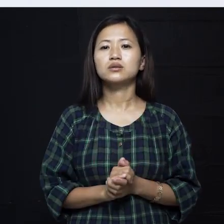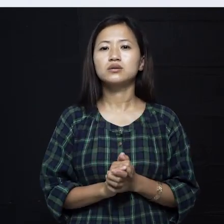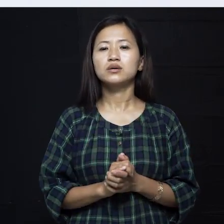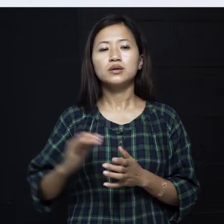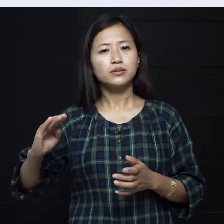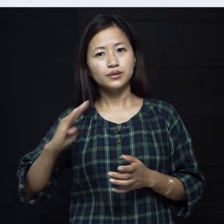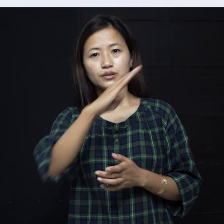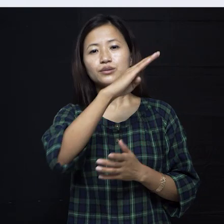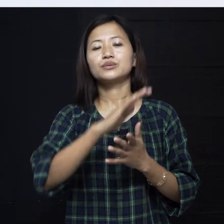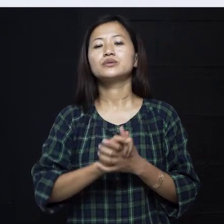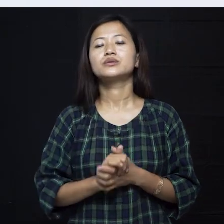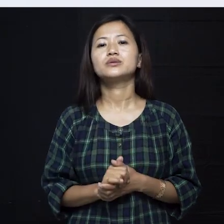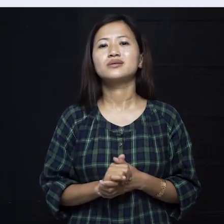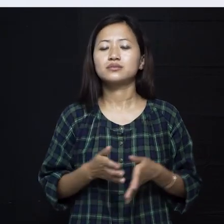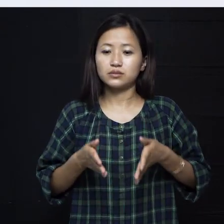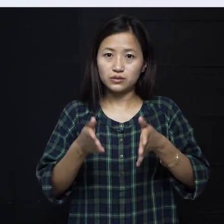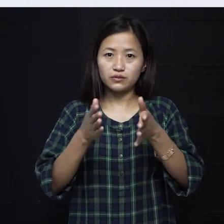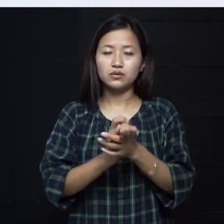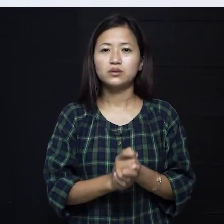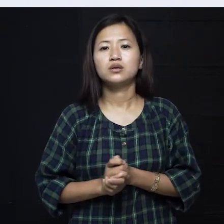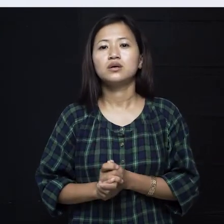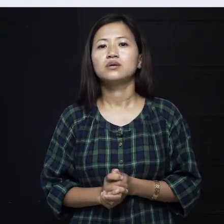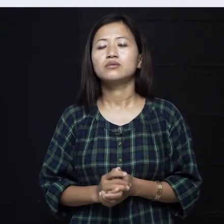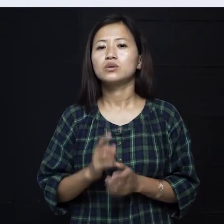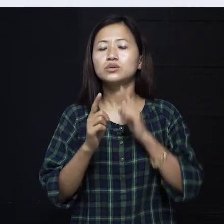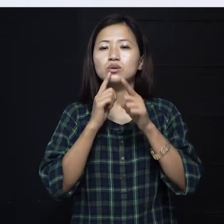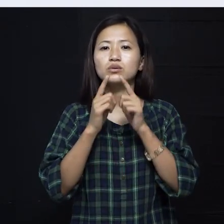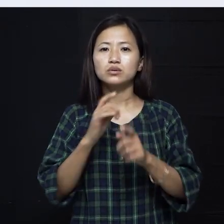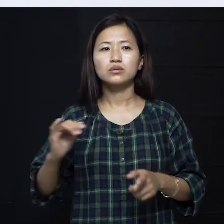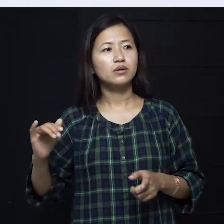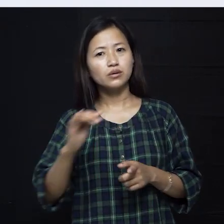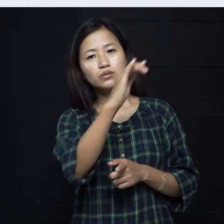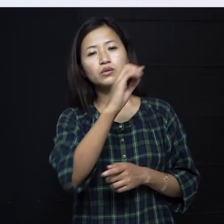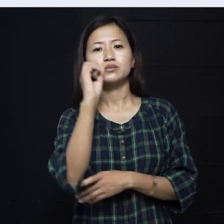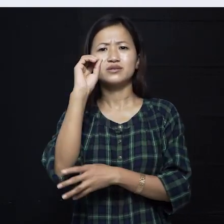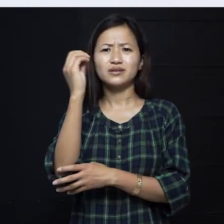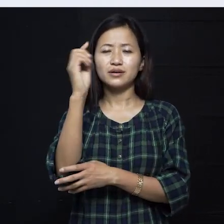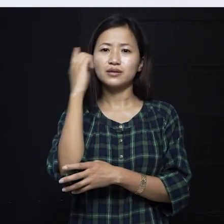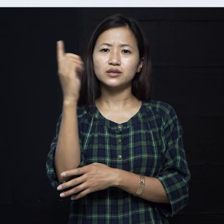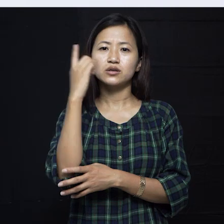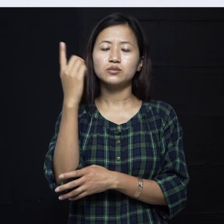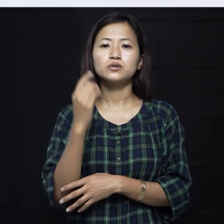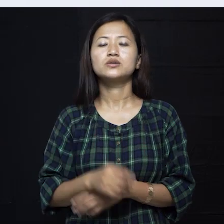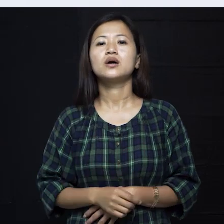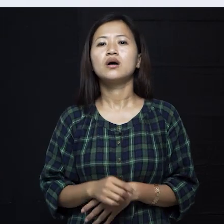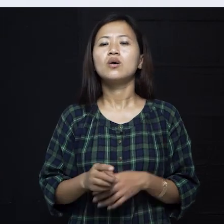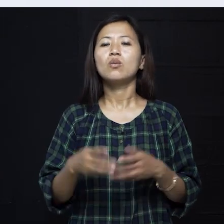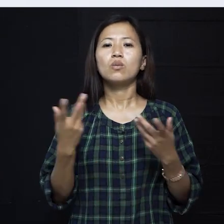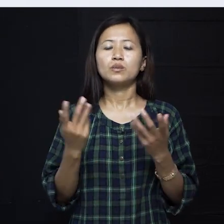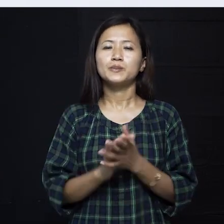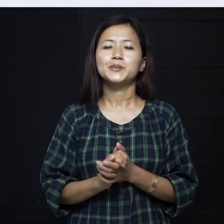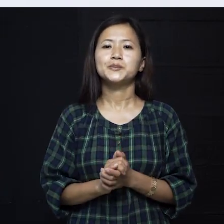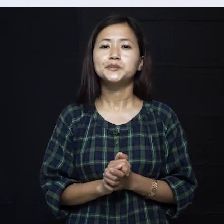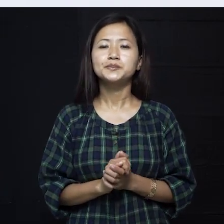the airways. Airways means we are talking about the flight, that is the aeroplane or helicopters and whatnot.